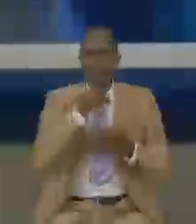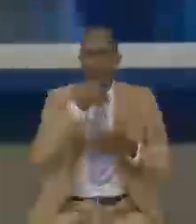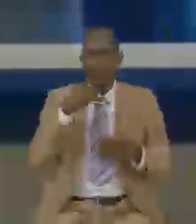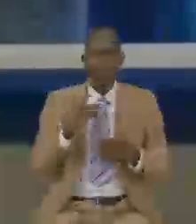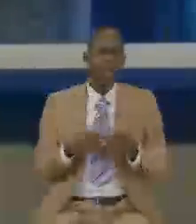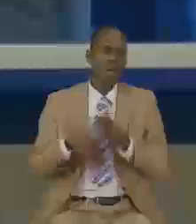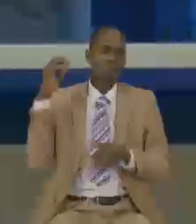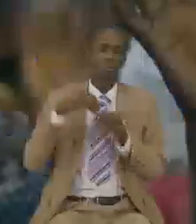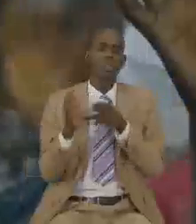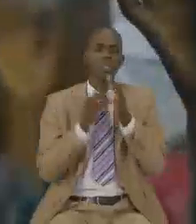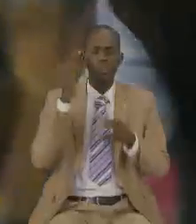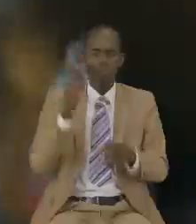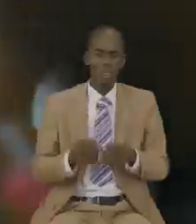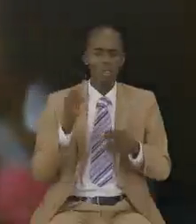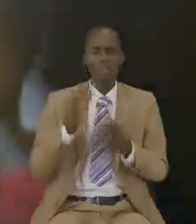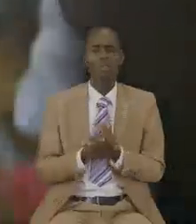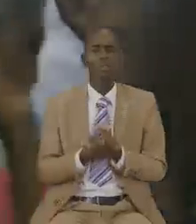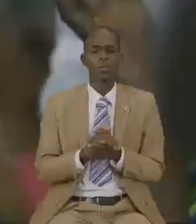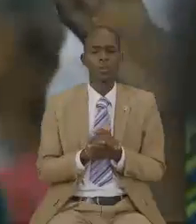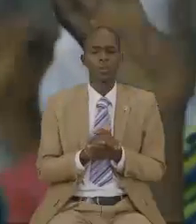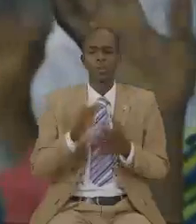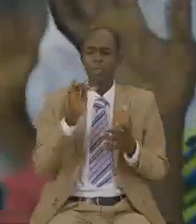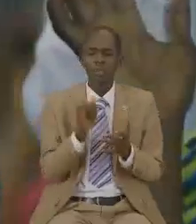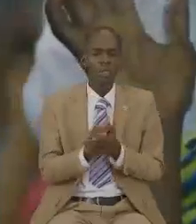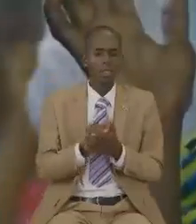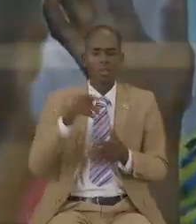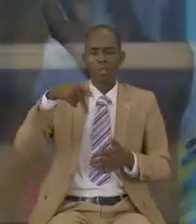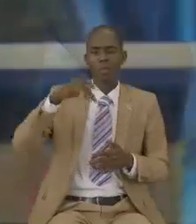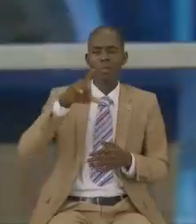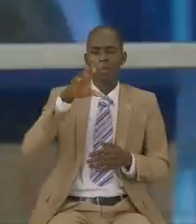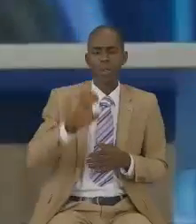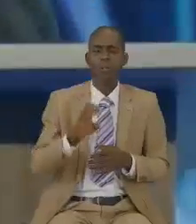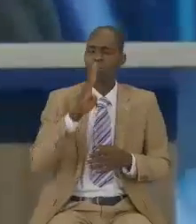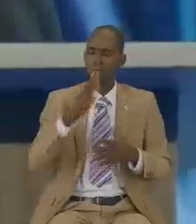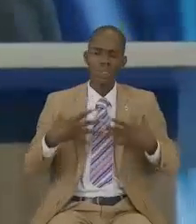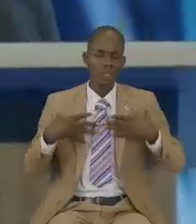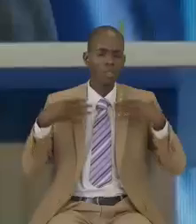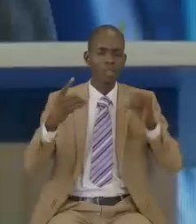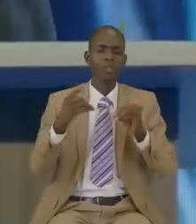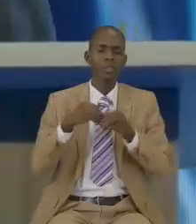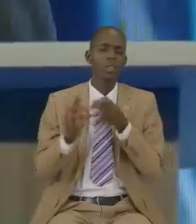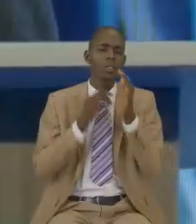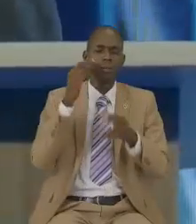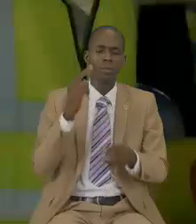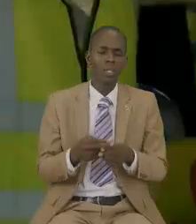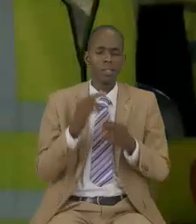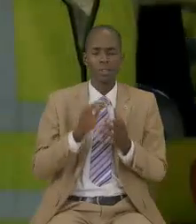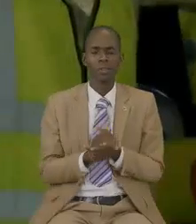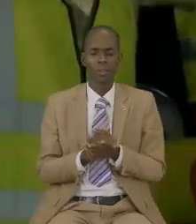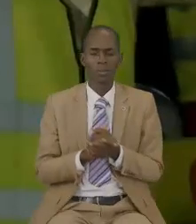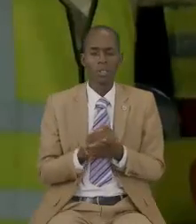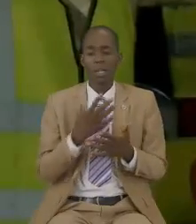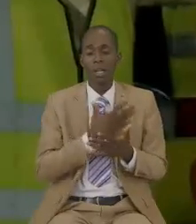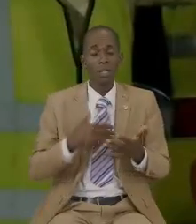in Jesus' name. That pile, be healed in Jesus' name.